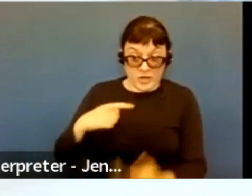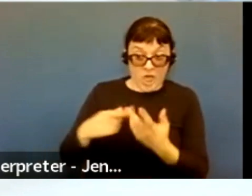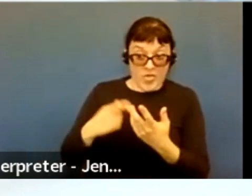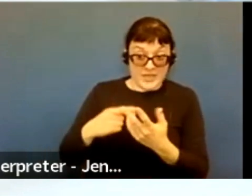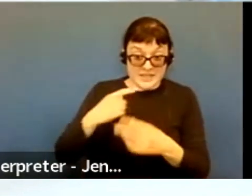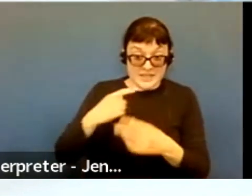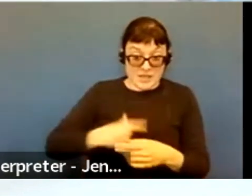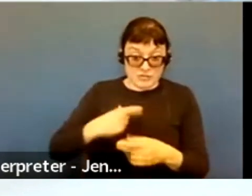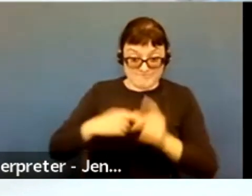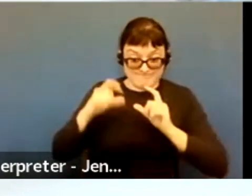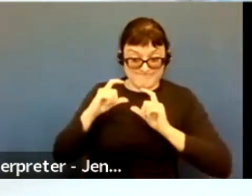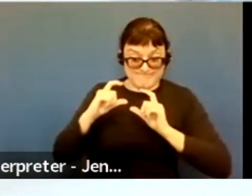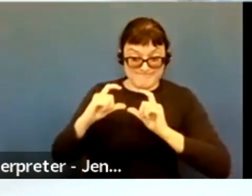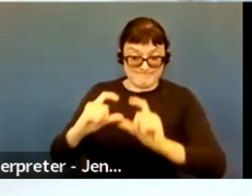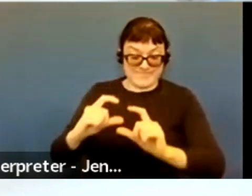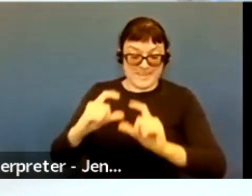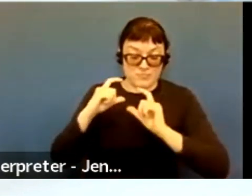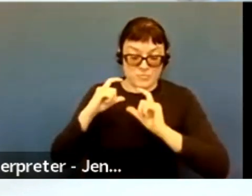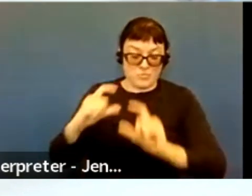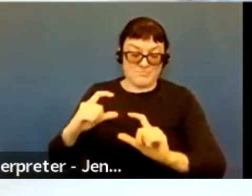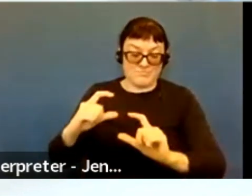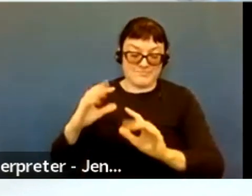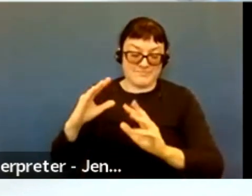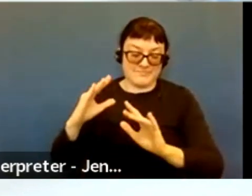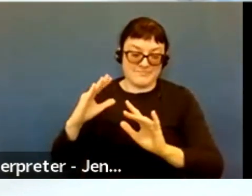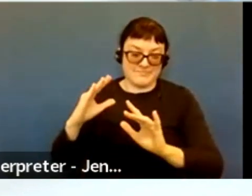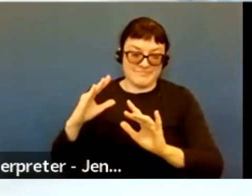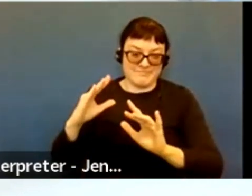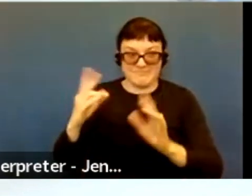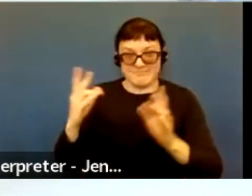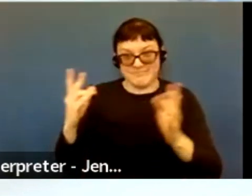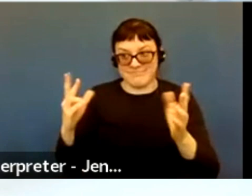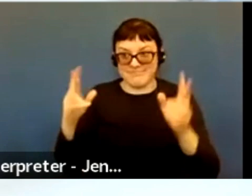If you want the other characters to remain